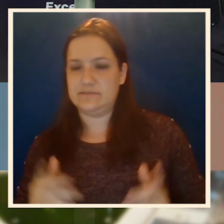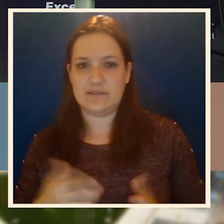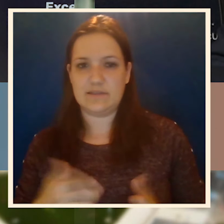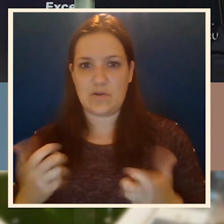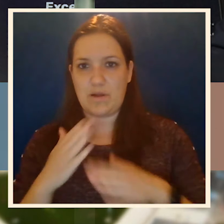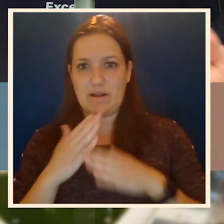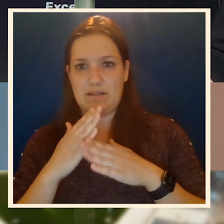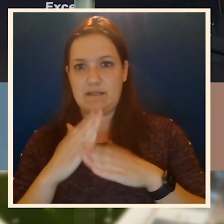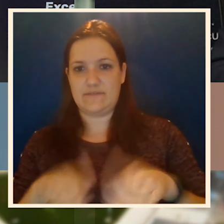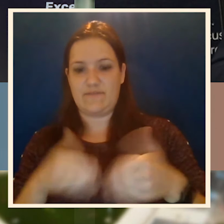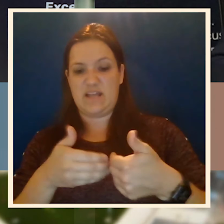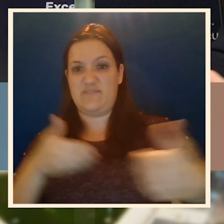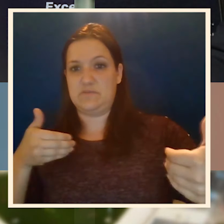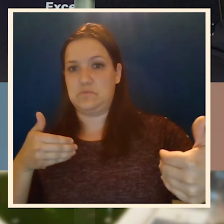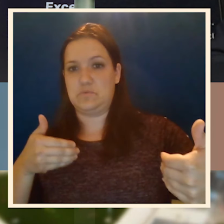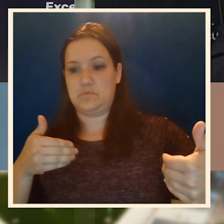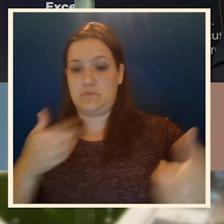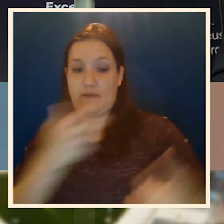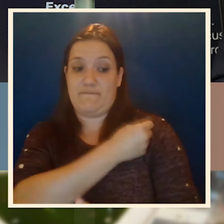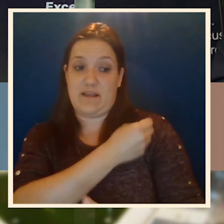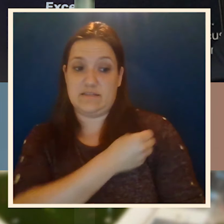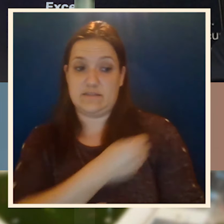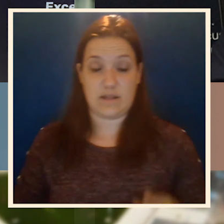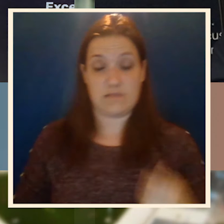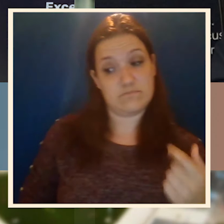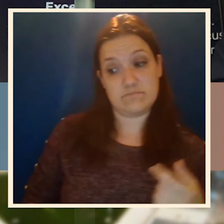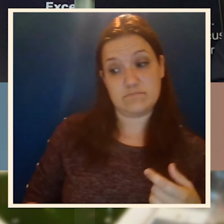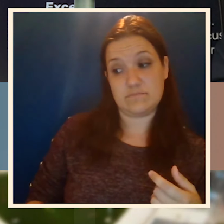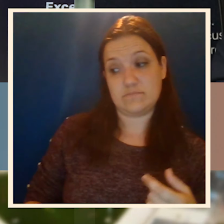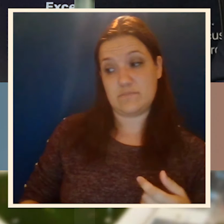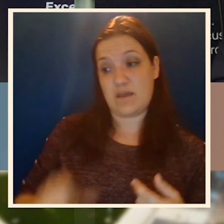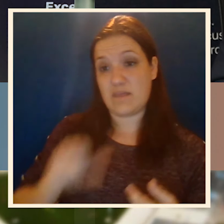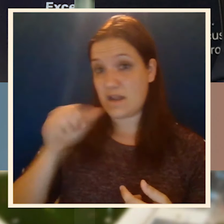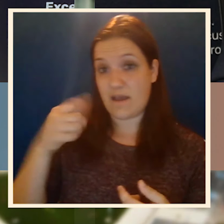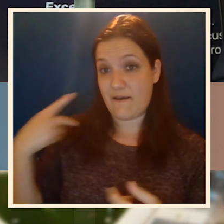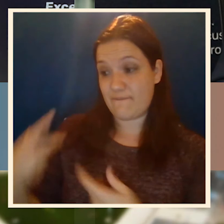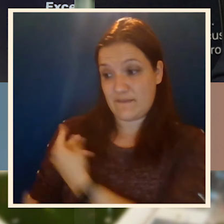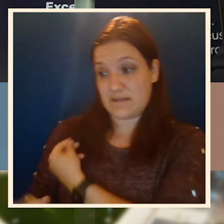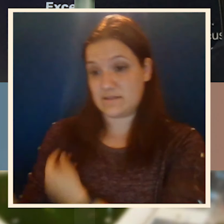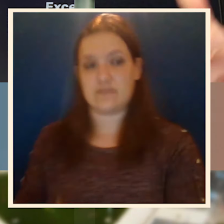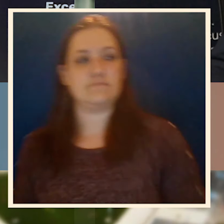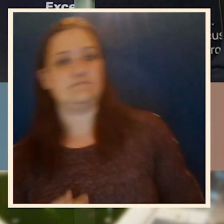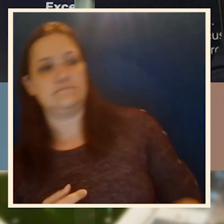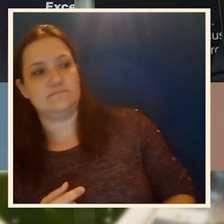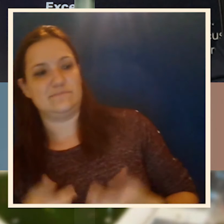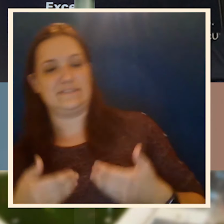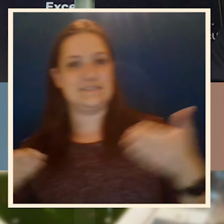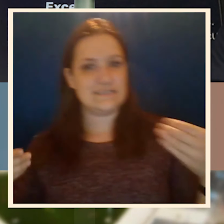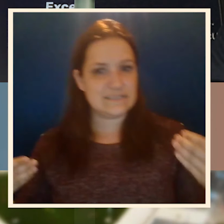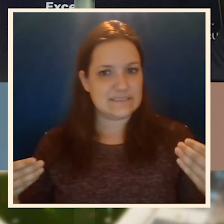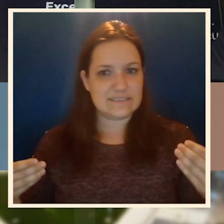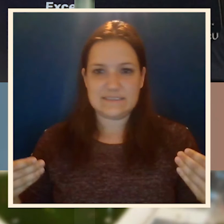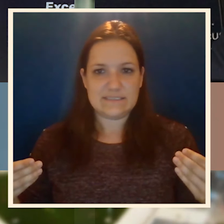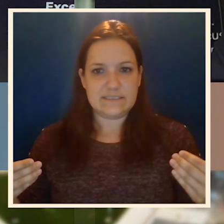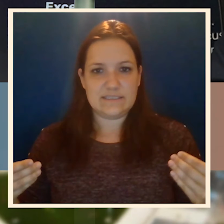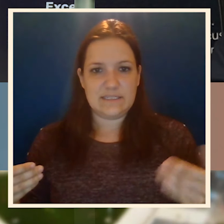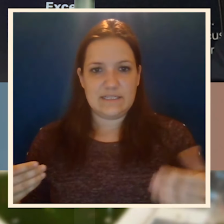create that divide between the vaccinated and the unvaccinated and somehow, you know, place a stigma on